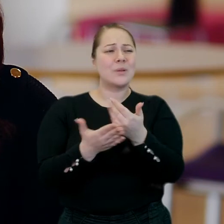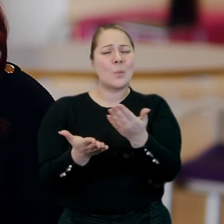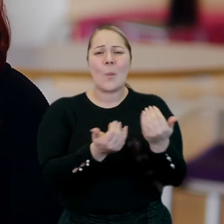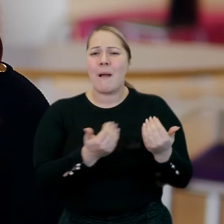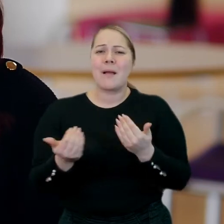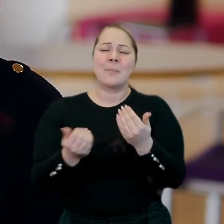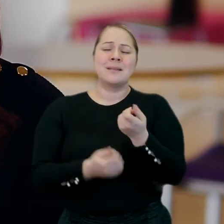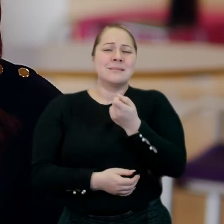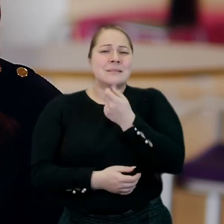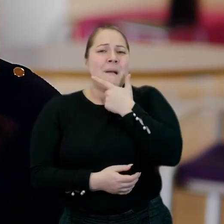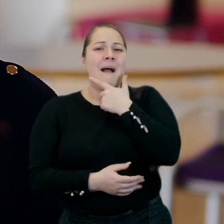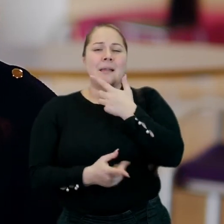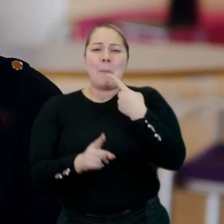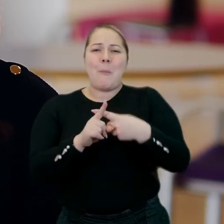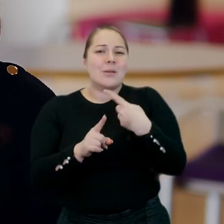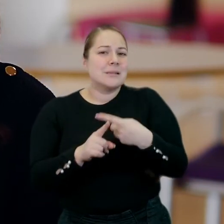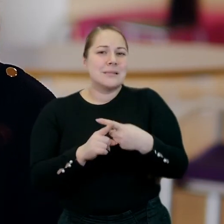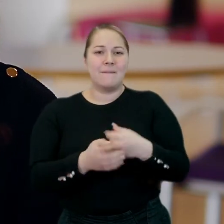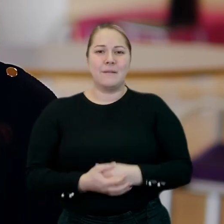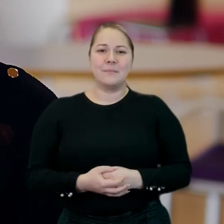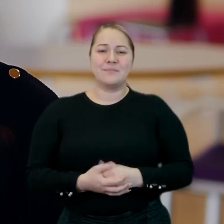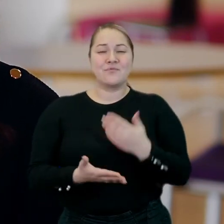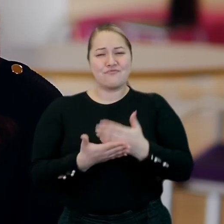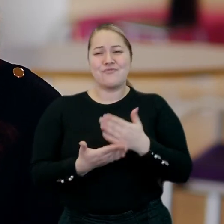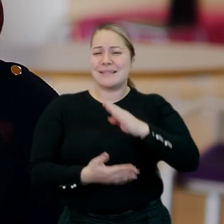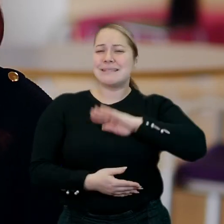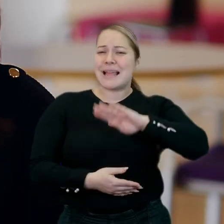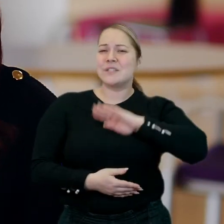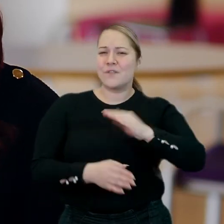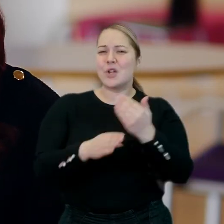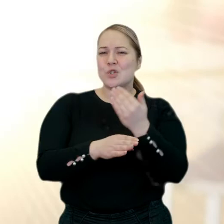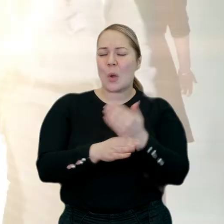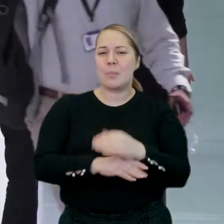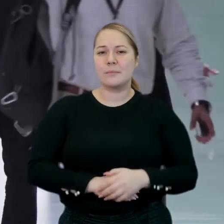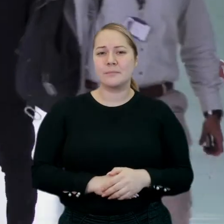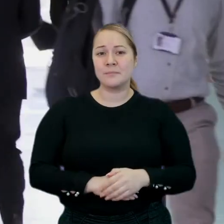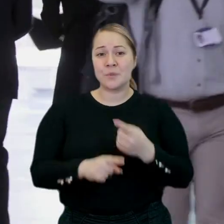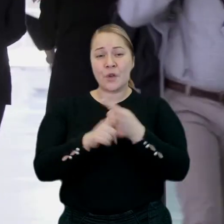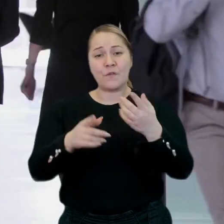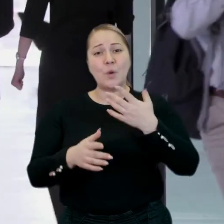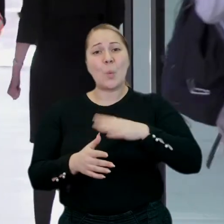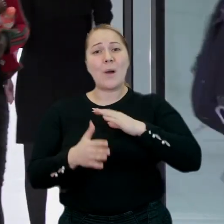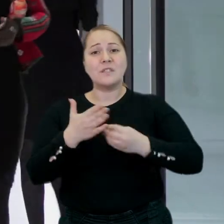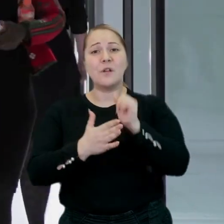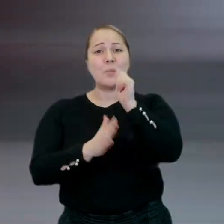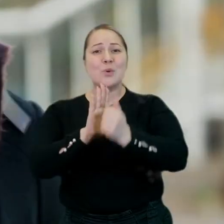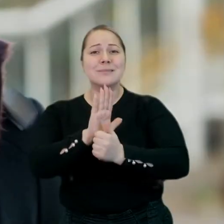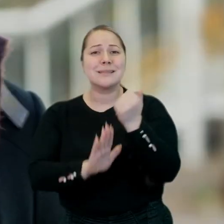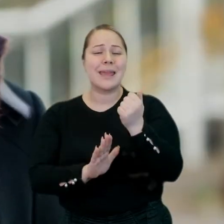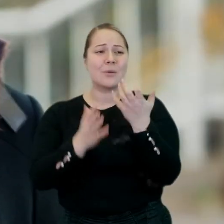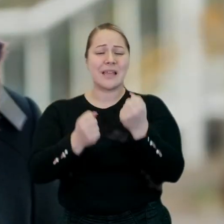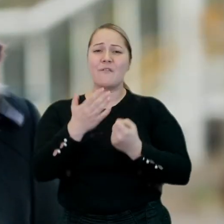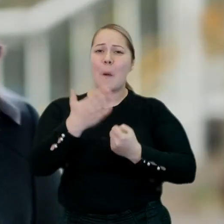always greet me at the door with a smile on their face. So yeah, it's a very fulfilling job. If you want to develop your skills, have